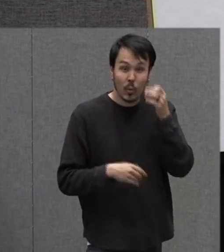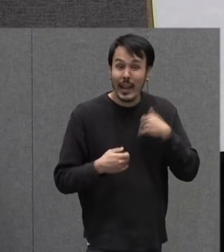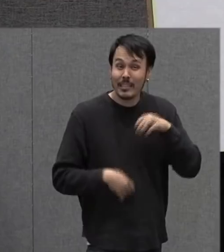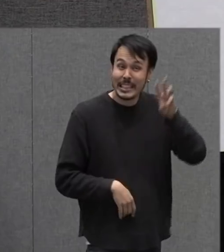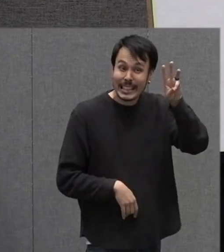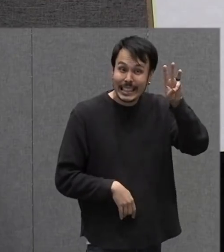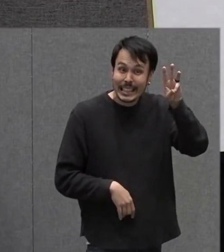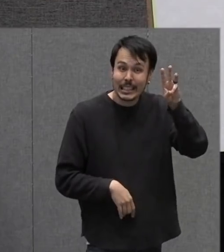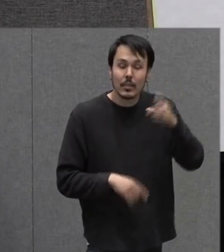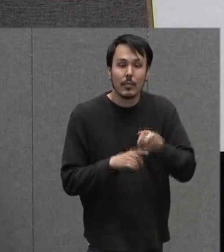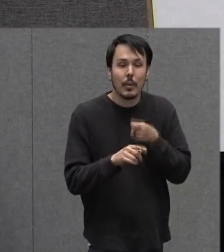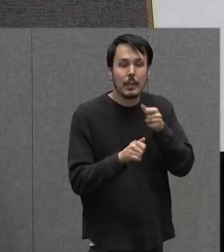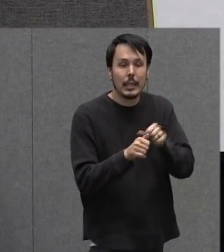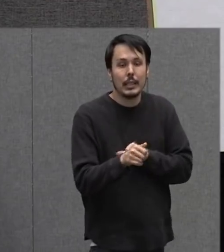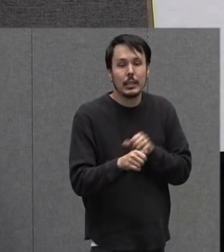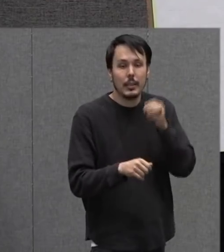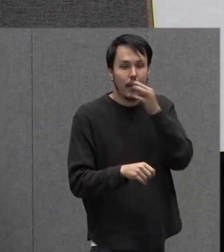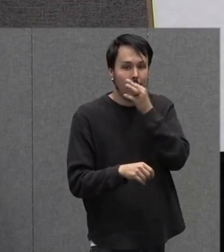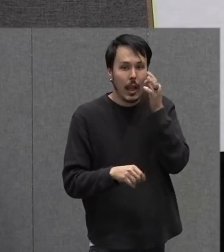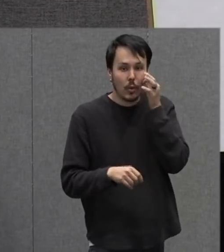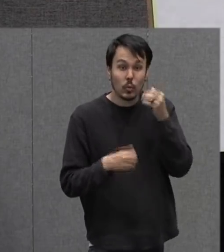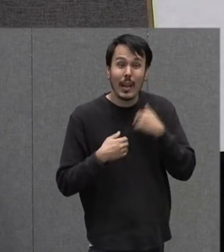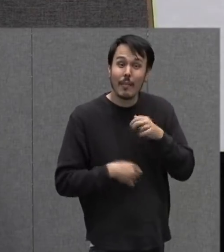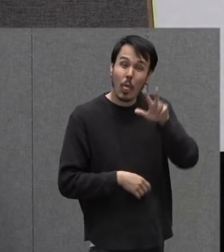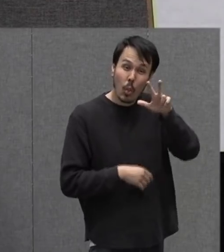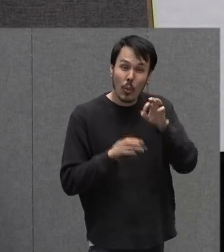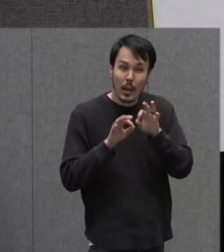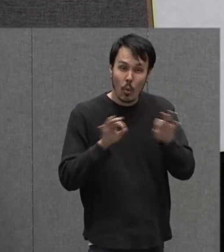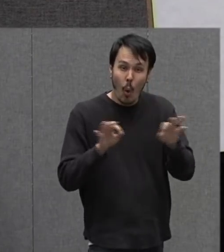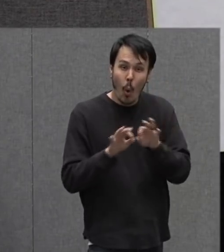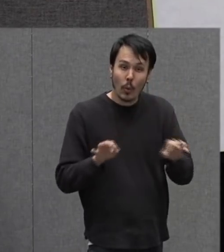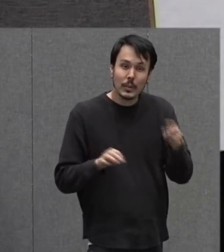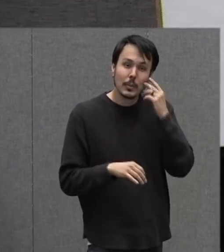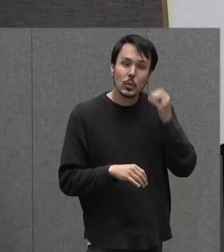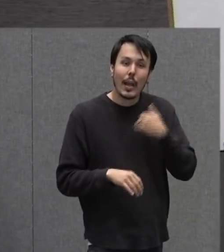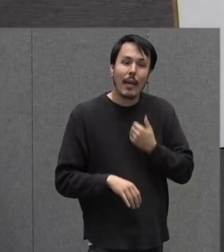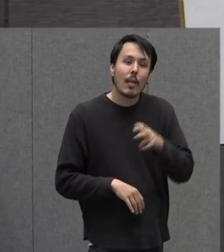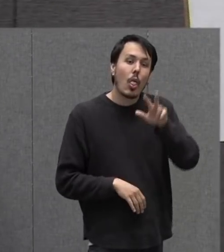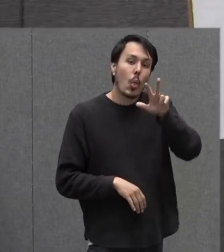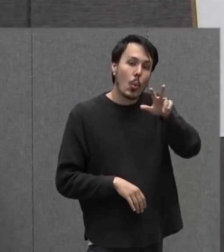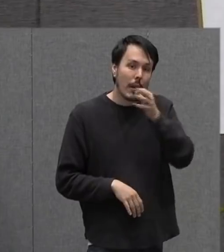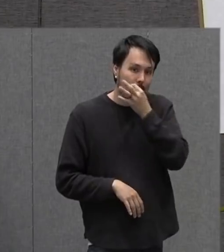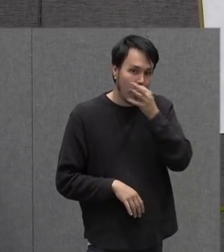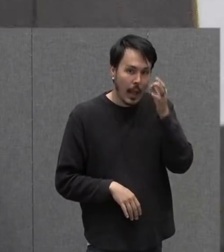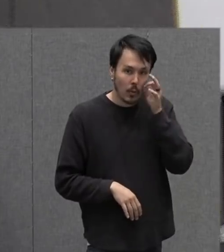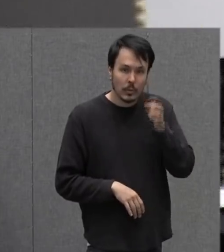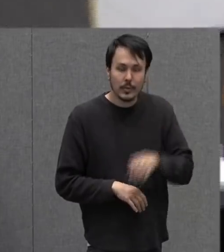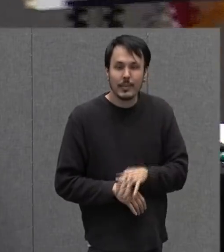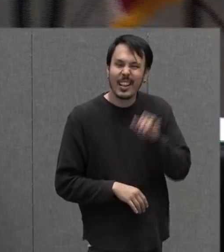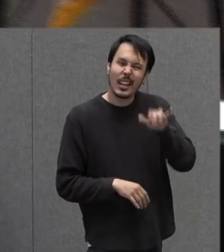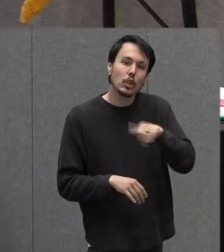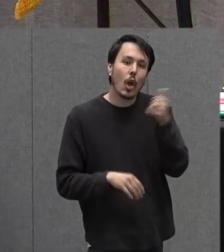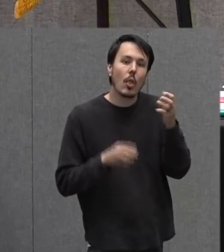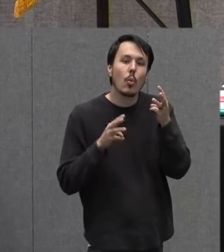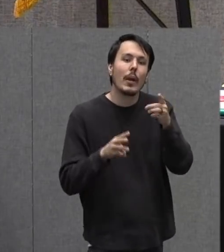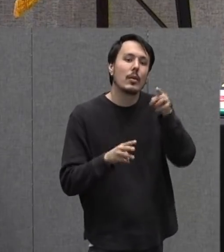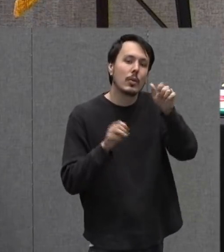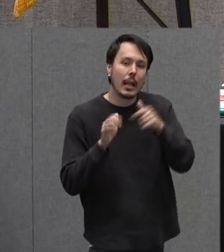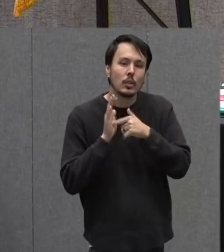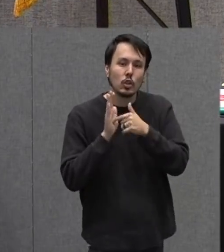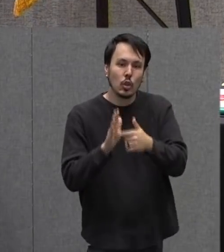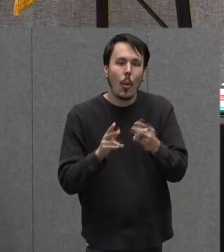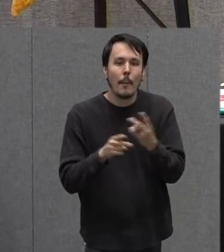there are 3 rows because there are 3 flowers. So an array is another way that you can show multiplication.